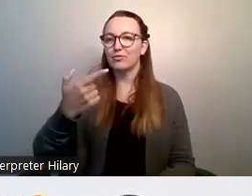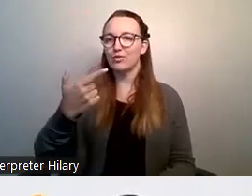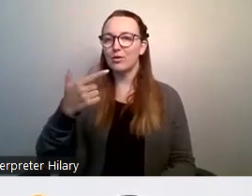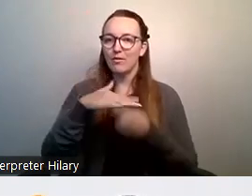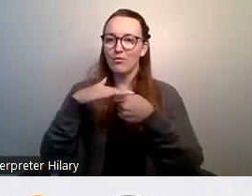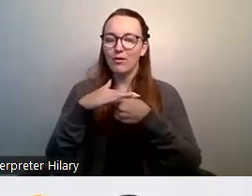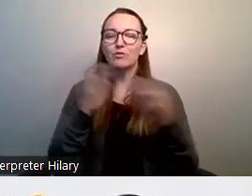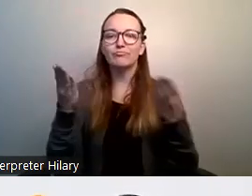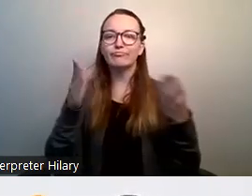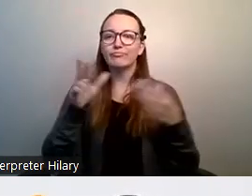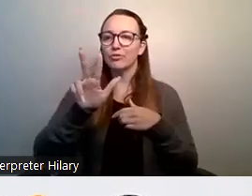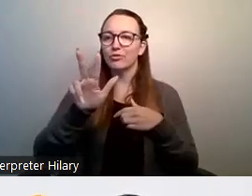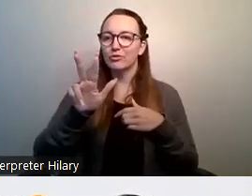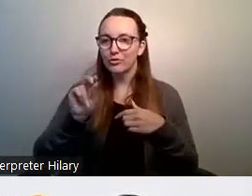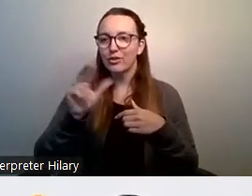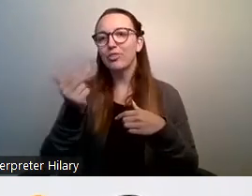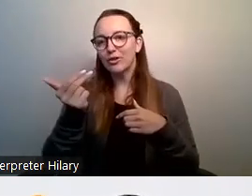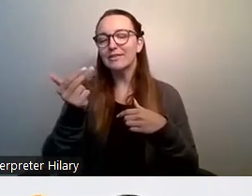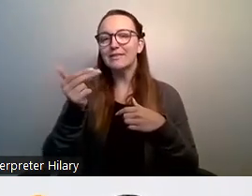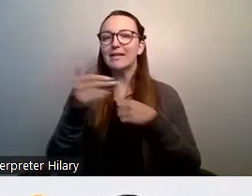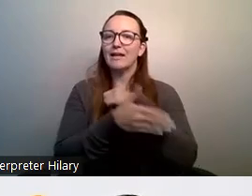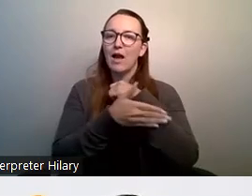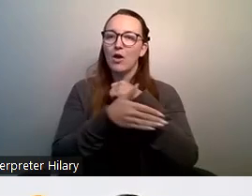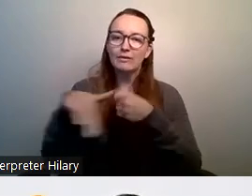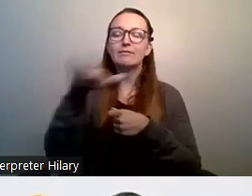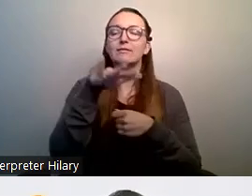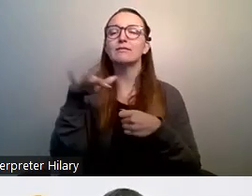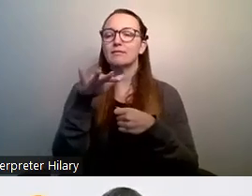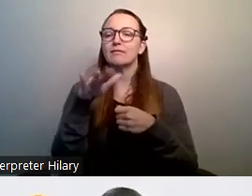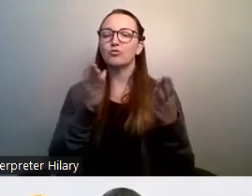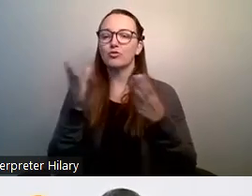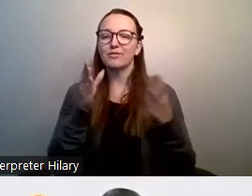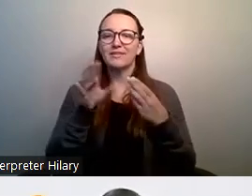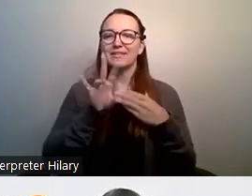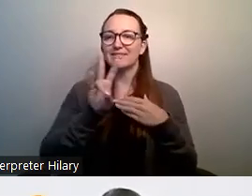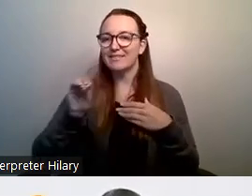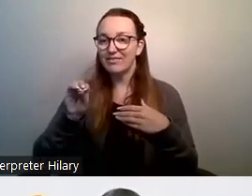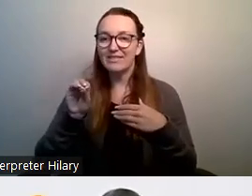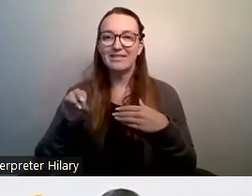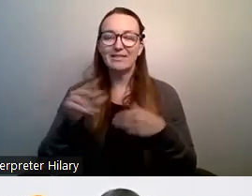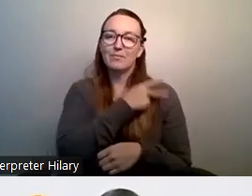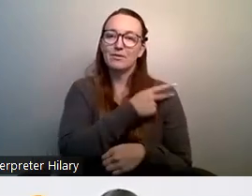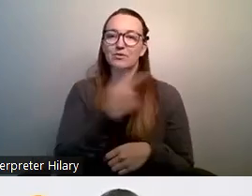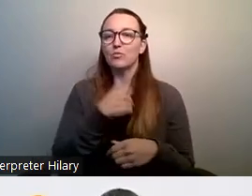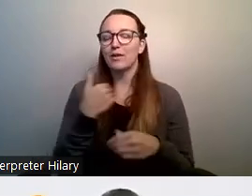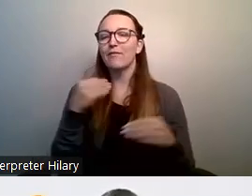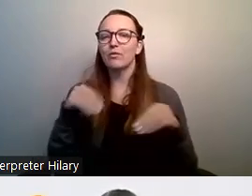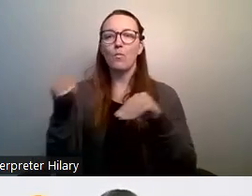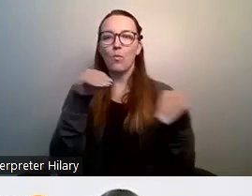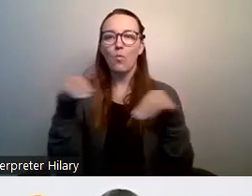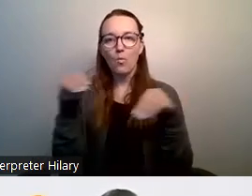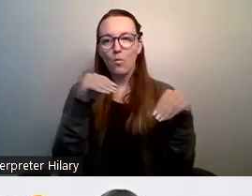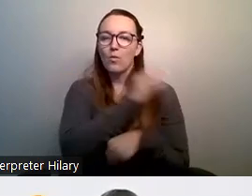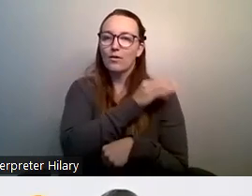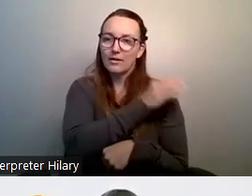13 counties, 70,000 patients, and we have our mobile clinic. So we'll be speaking from the perspective of